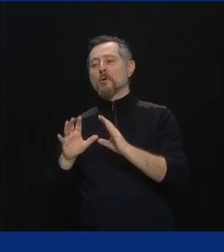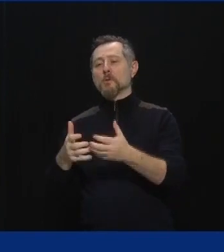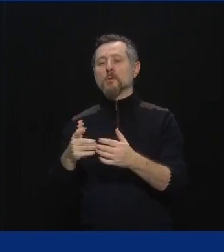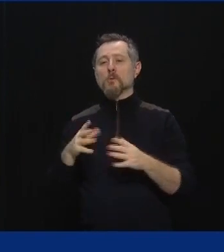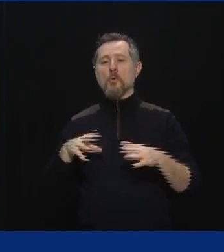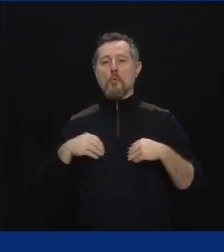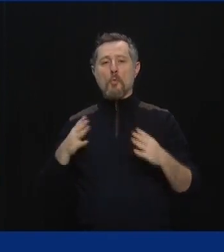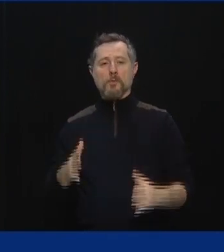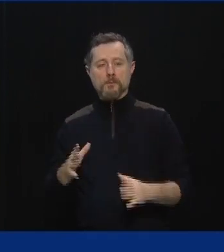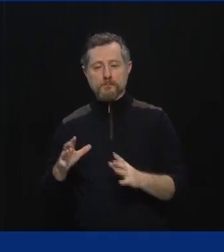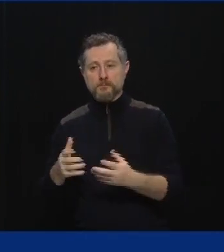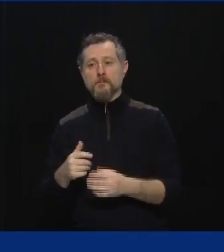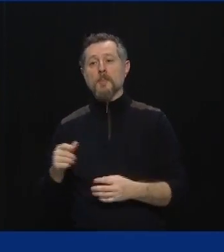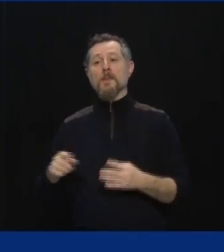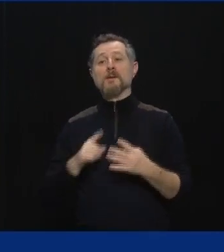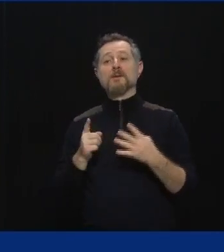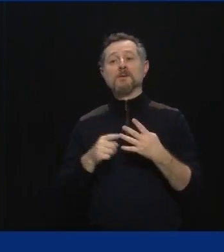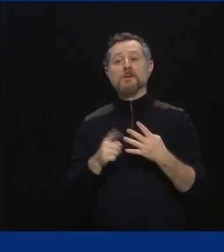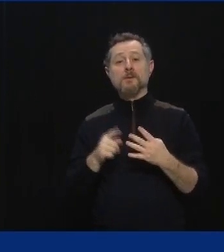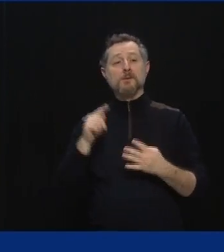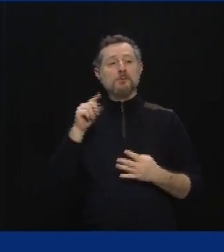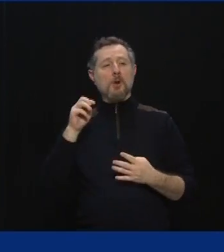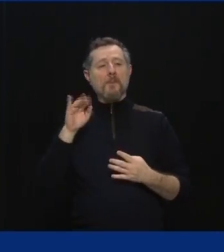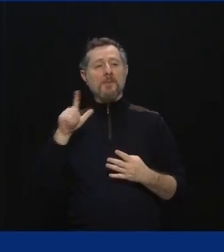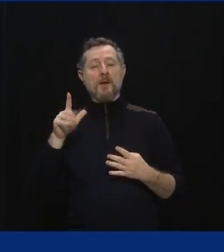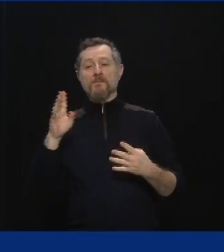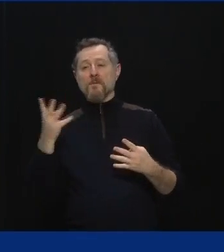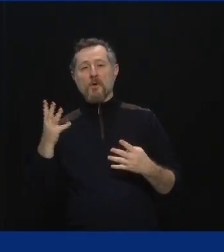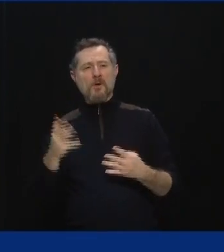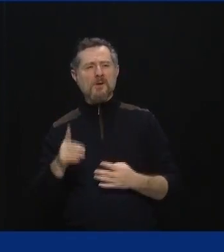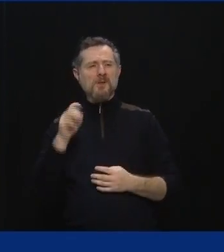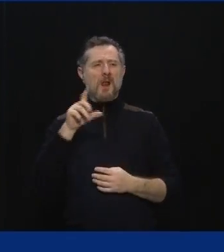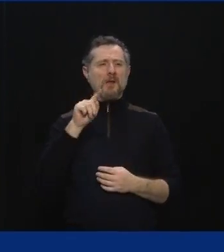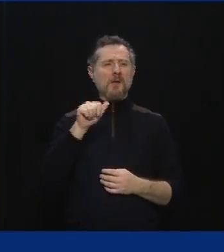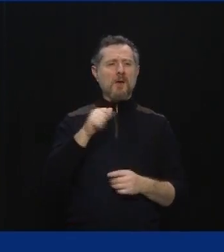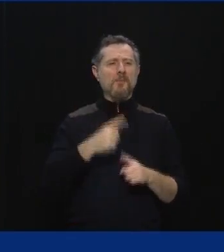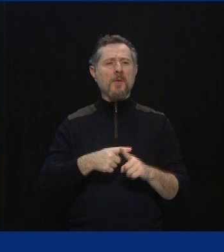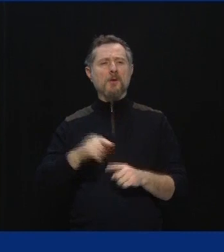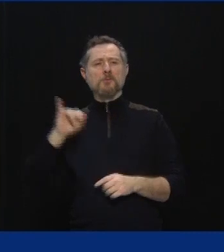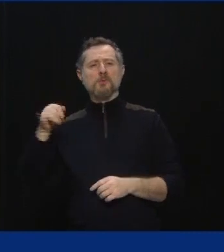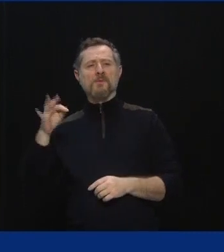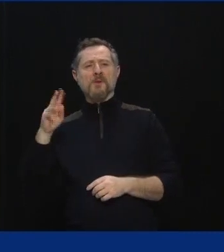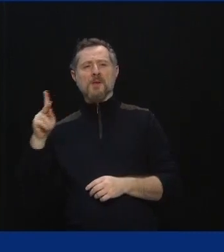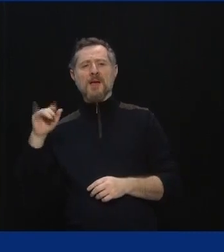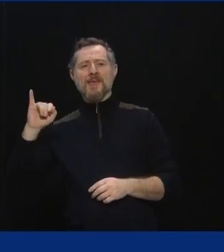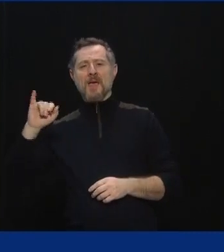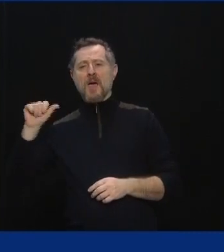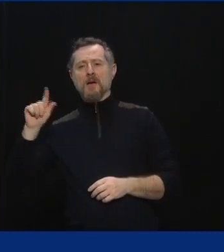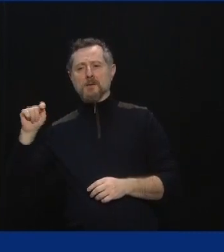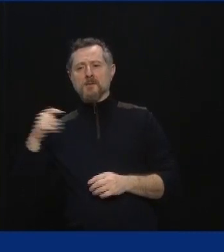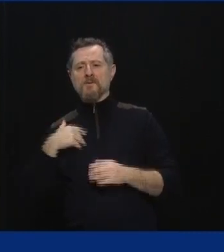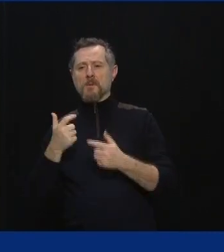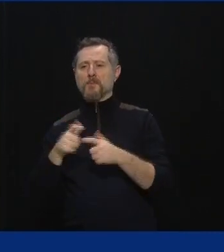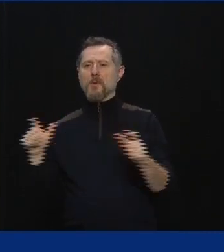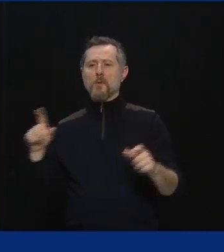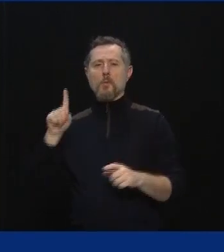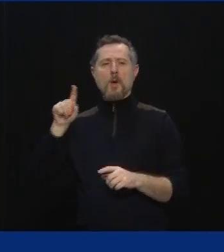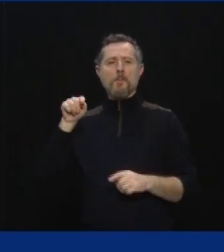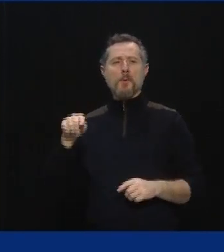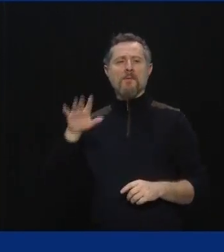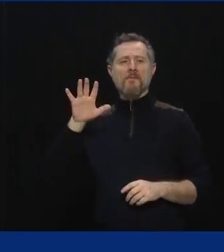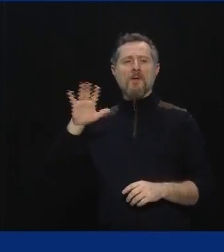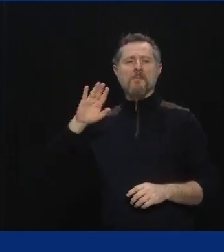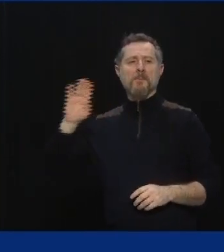RXR. At Terminal 4, Delta Airlines and JFK IAT are moving forward with a major $1.5